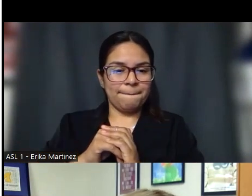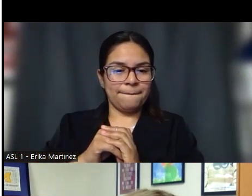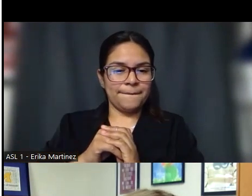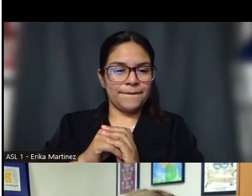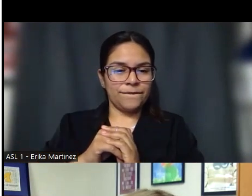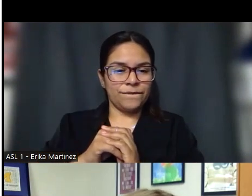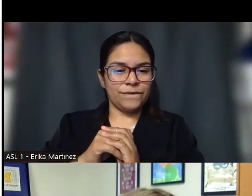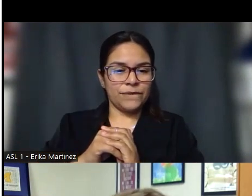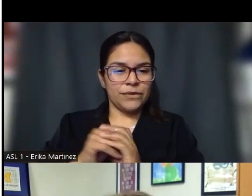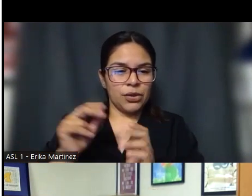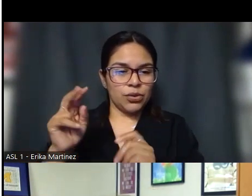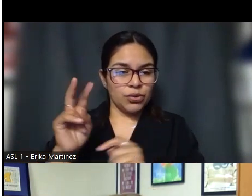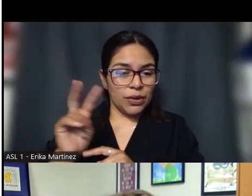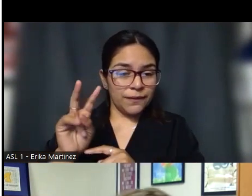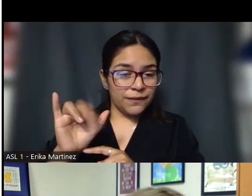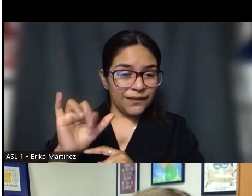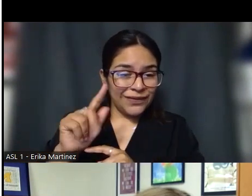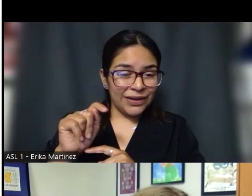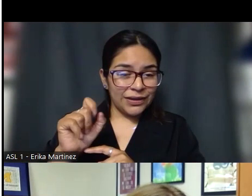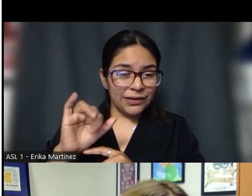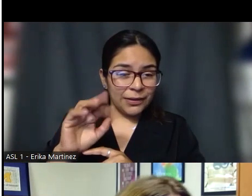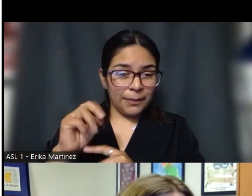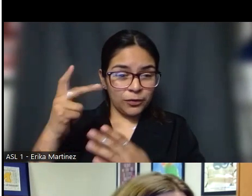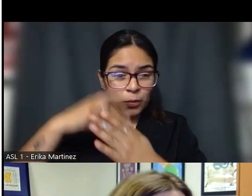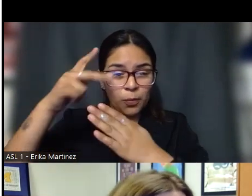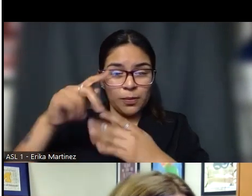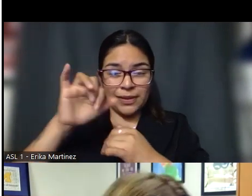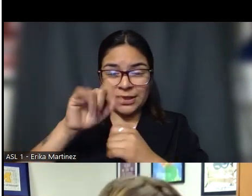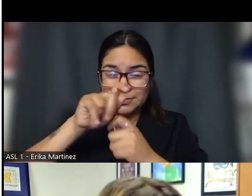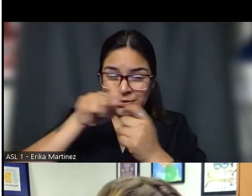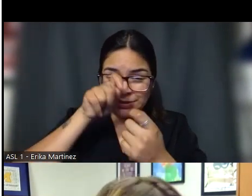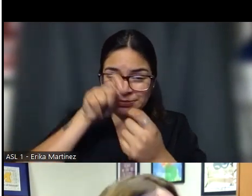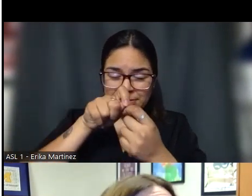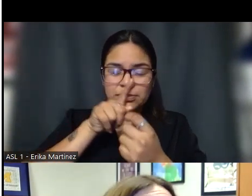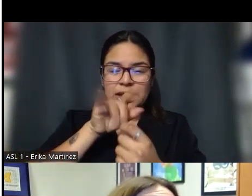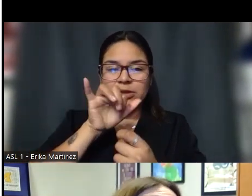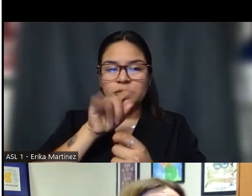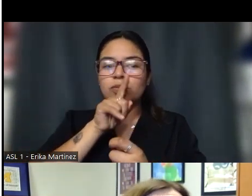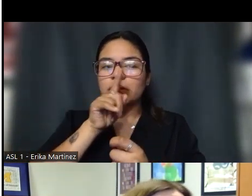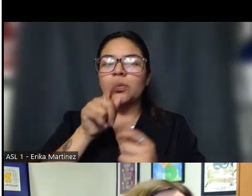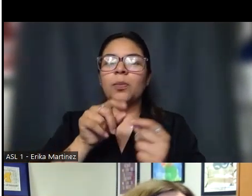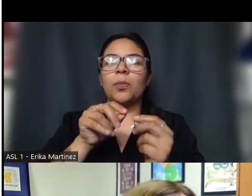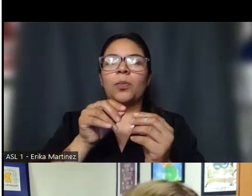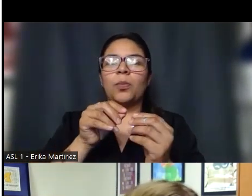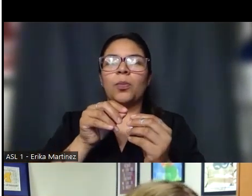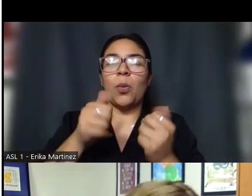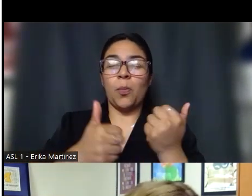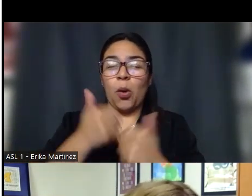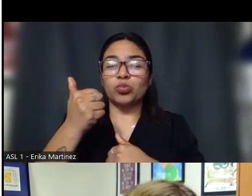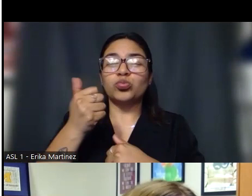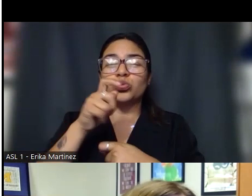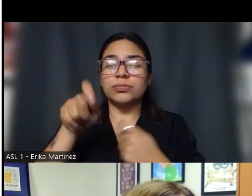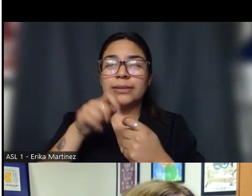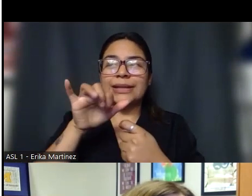the Victims of Crime Act VOCA Victim Assistance Program is the one that is probably of most interest. It is seeing a